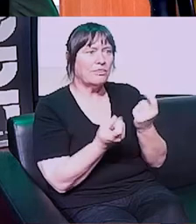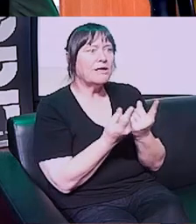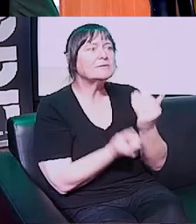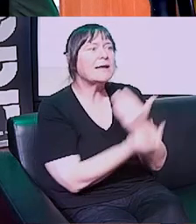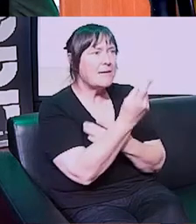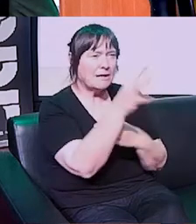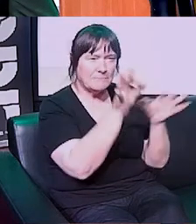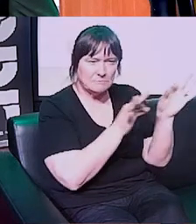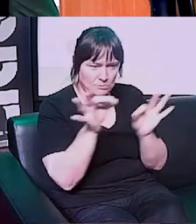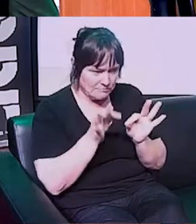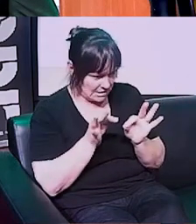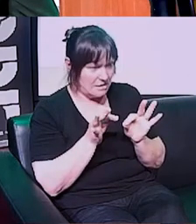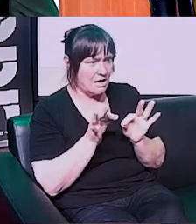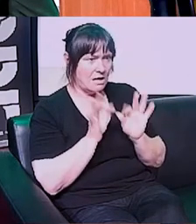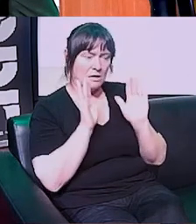the lane.